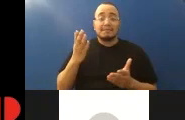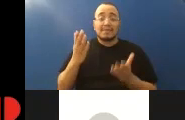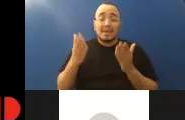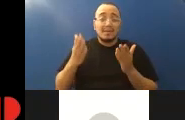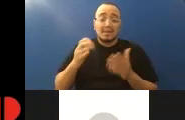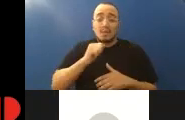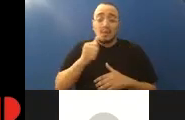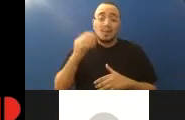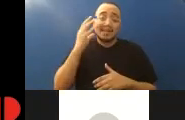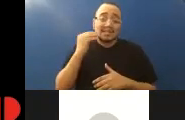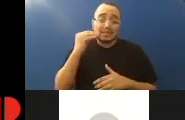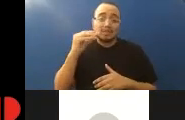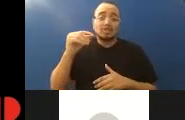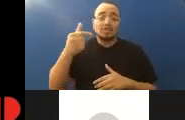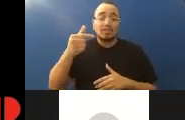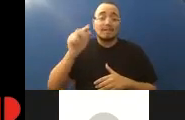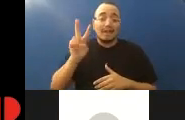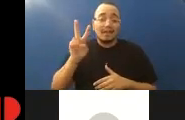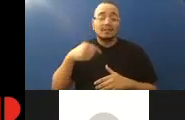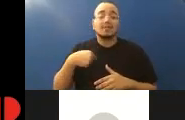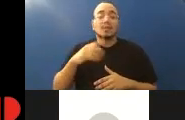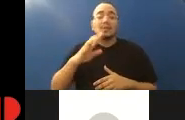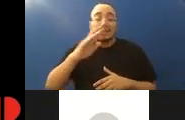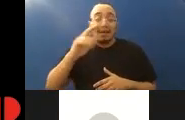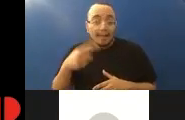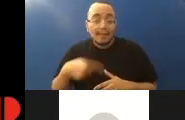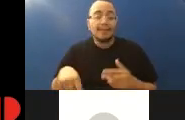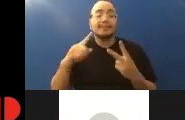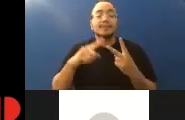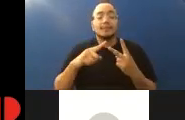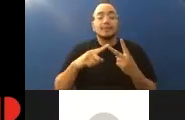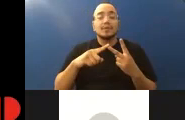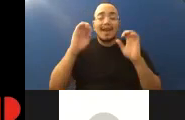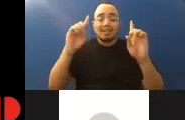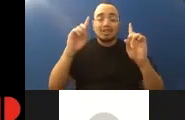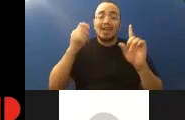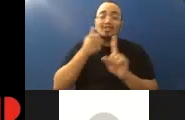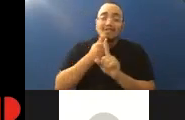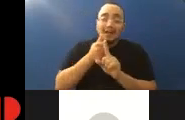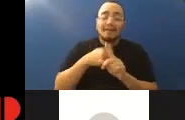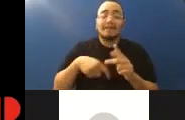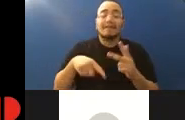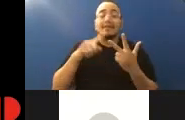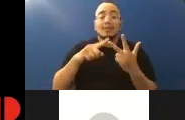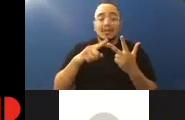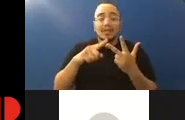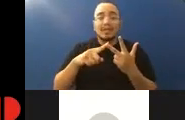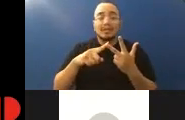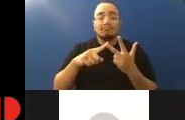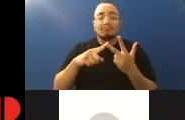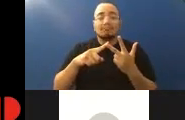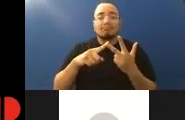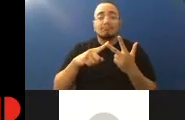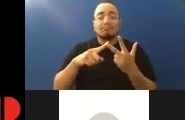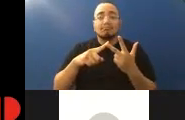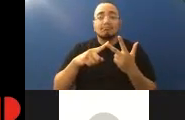like, what you can do is speak up, one. Two, educate yourself. Three is also bring people along with you in this,